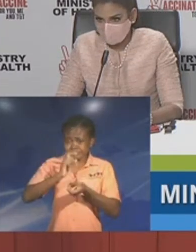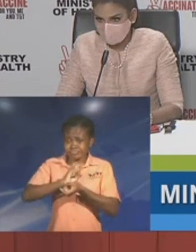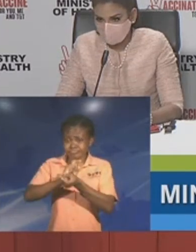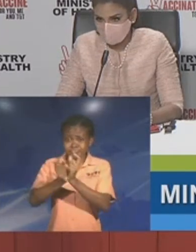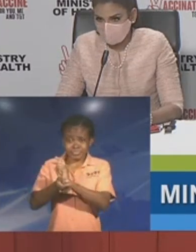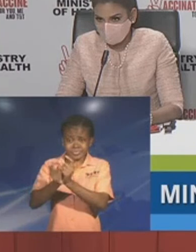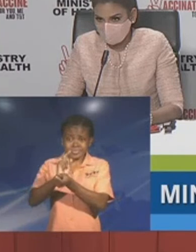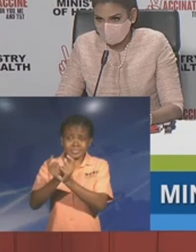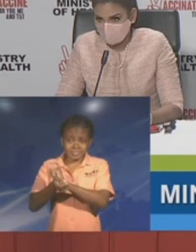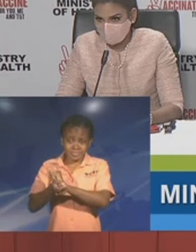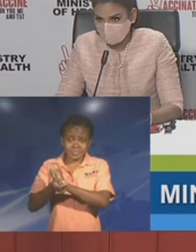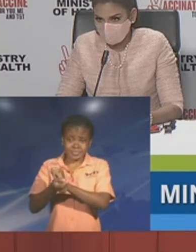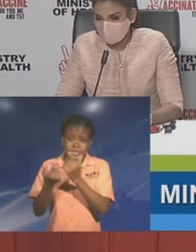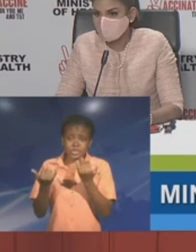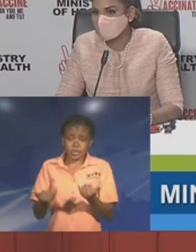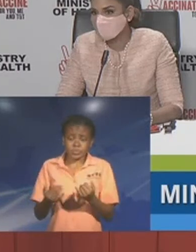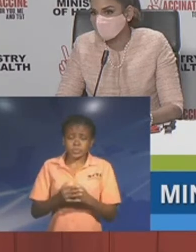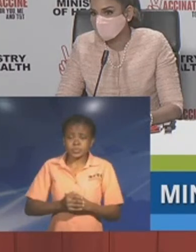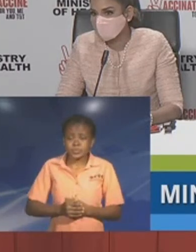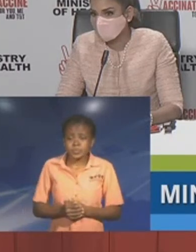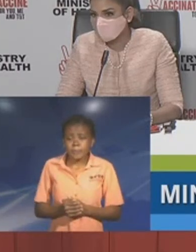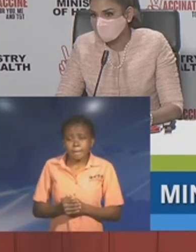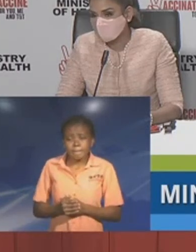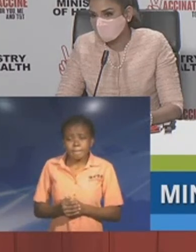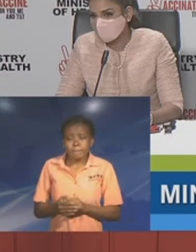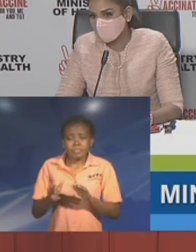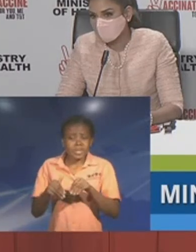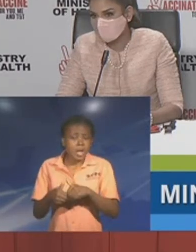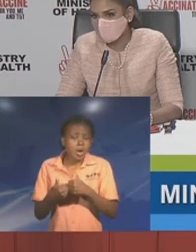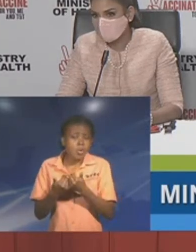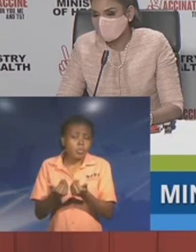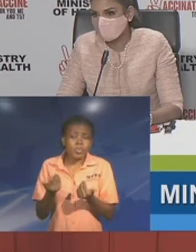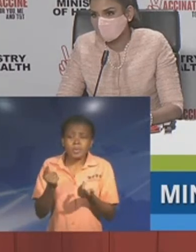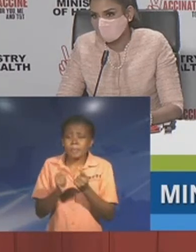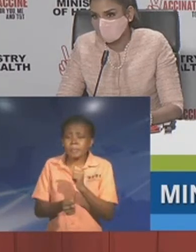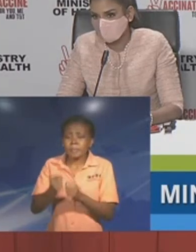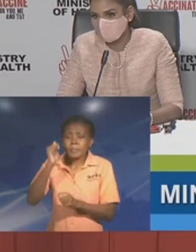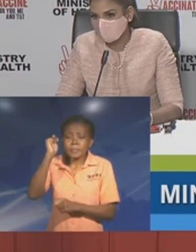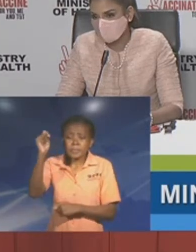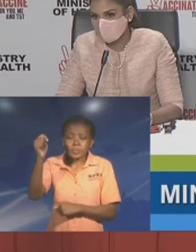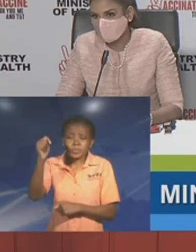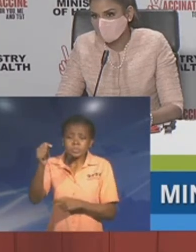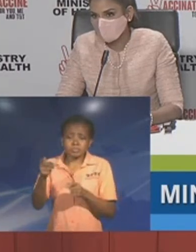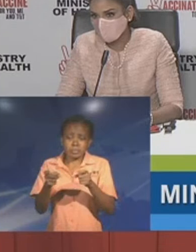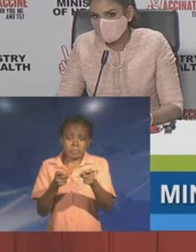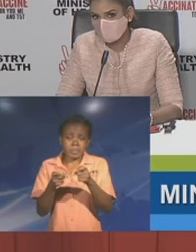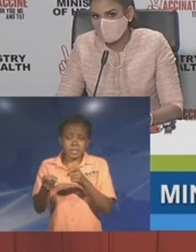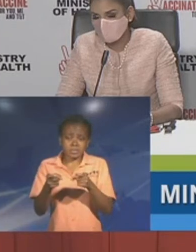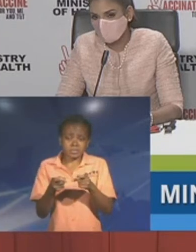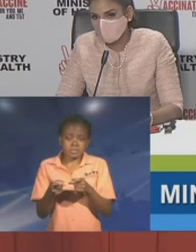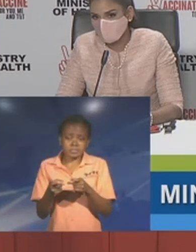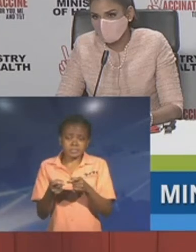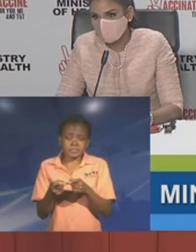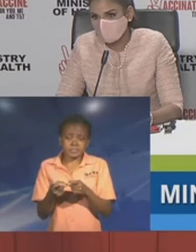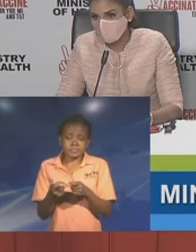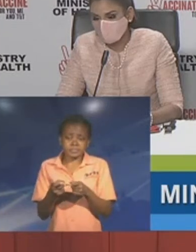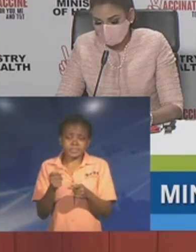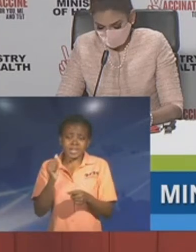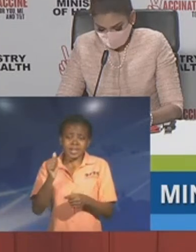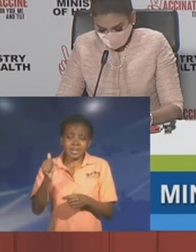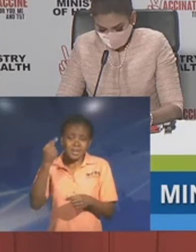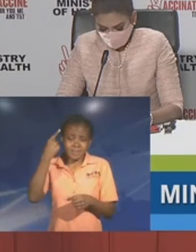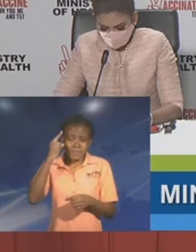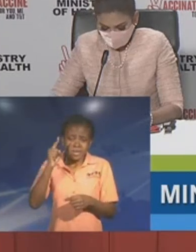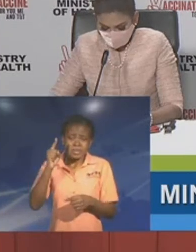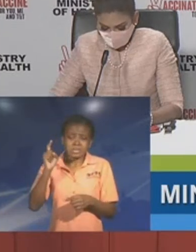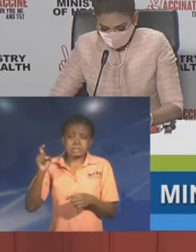decade. How is Trinidad and Tobago responding to the calls for greater need to